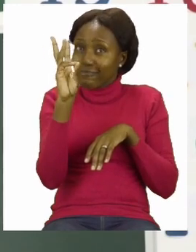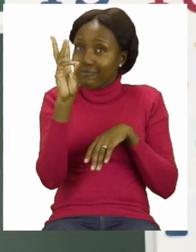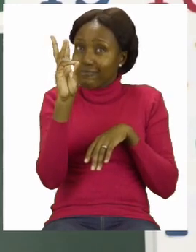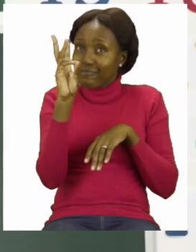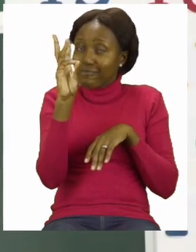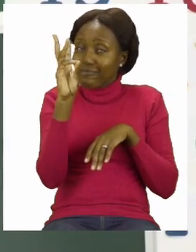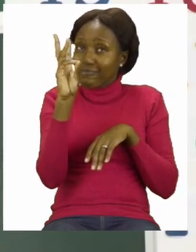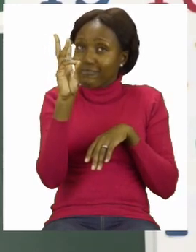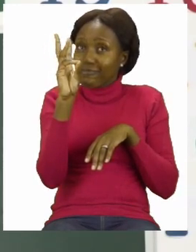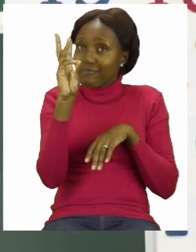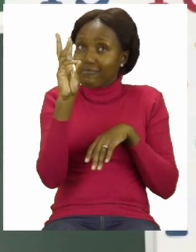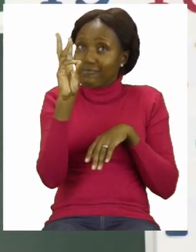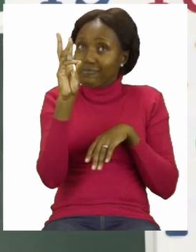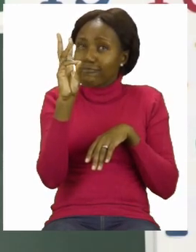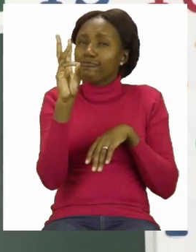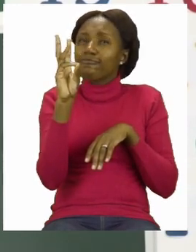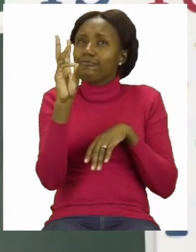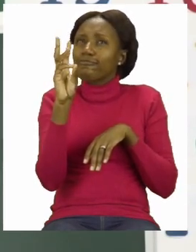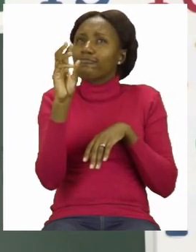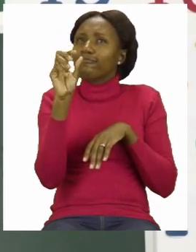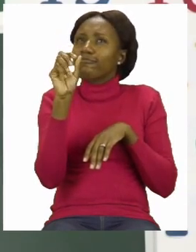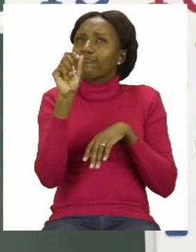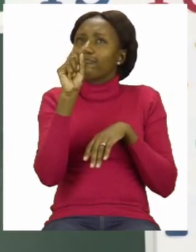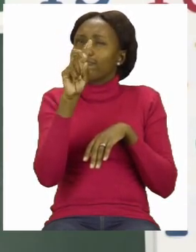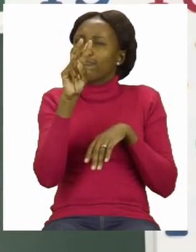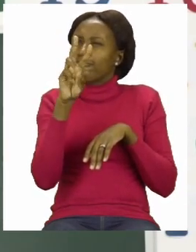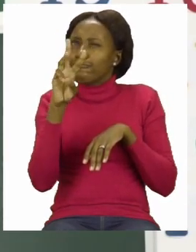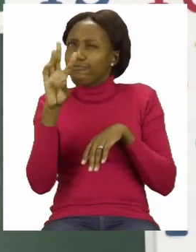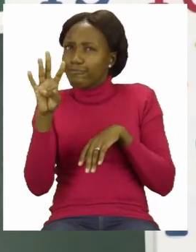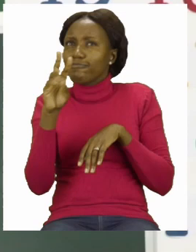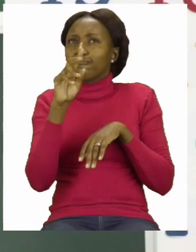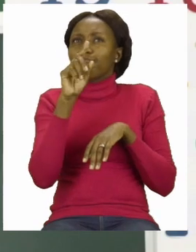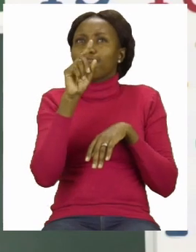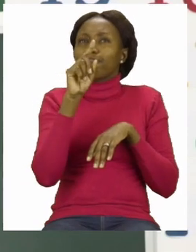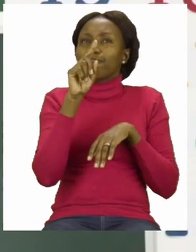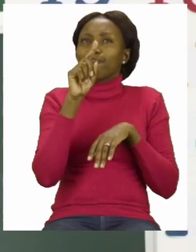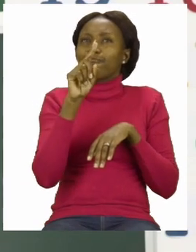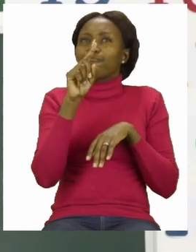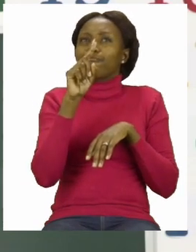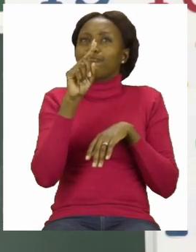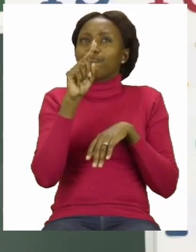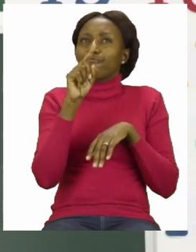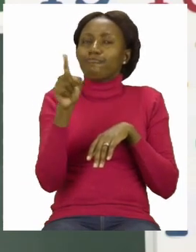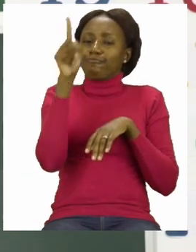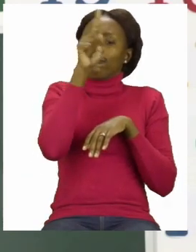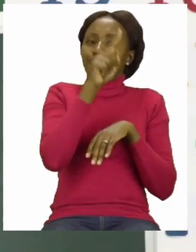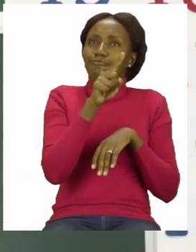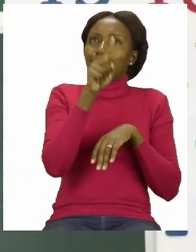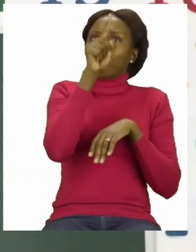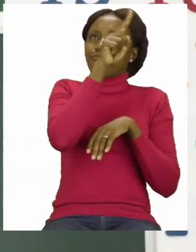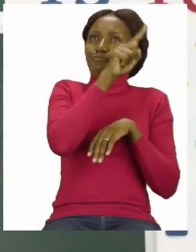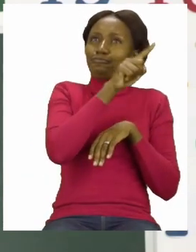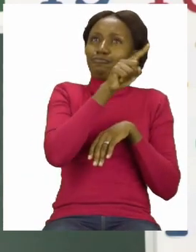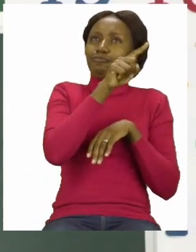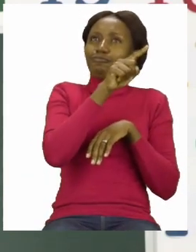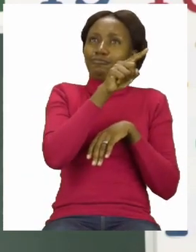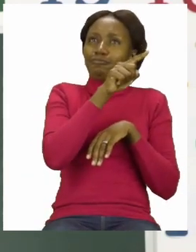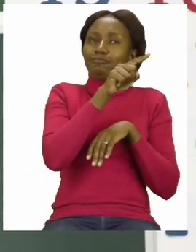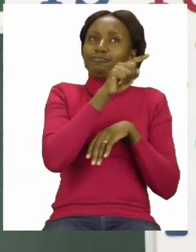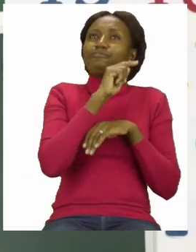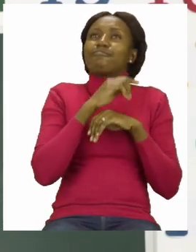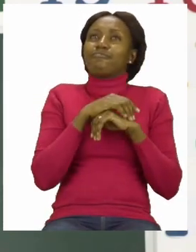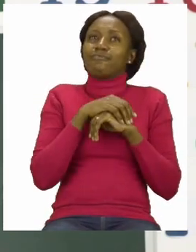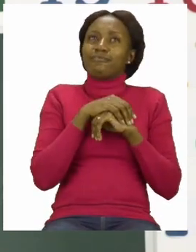at, and we need to count going backwards 2 times.